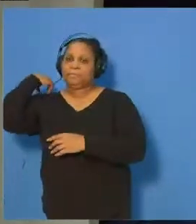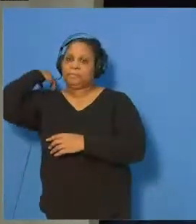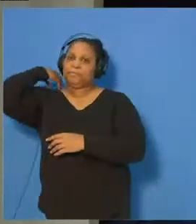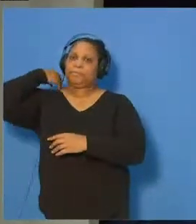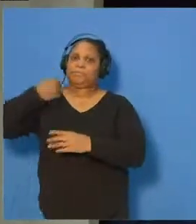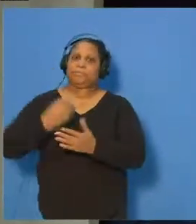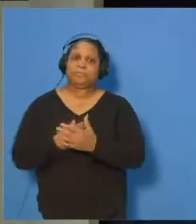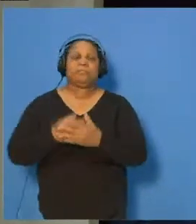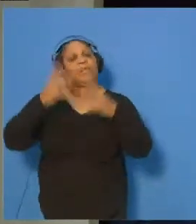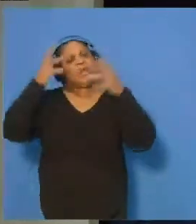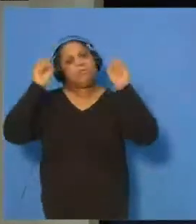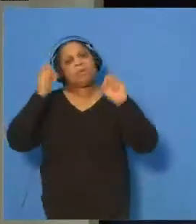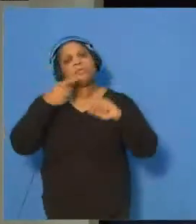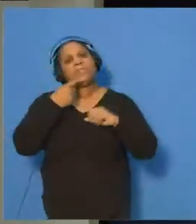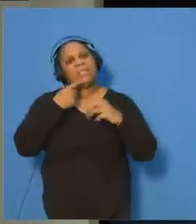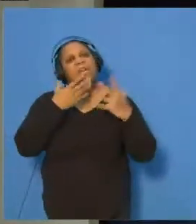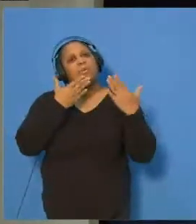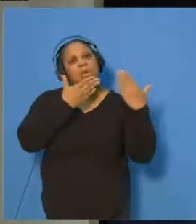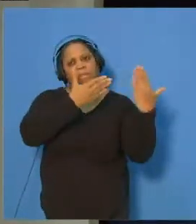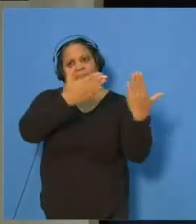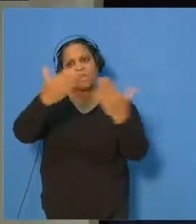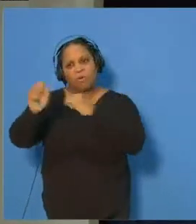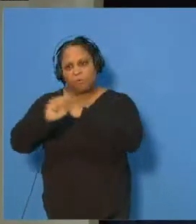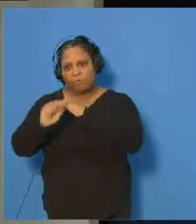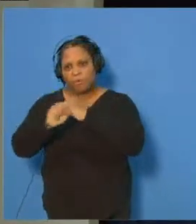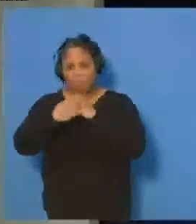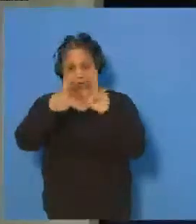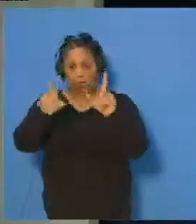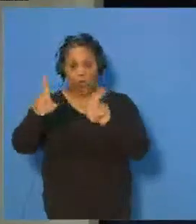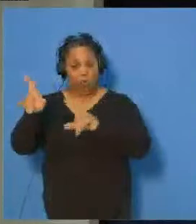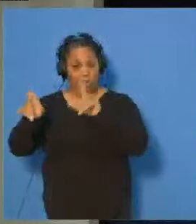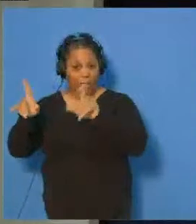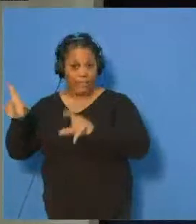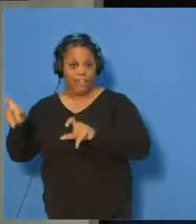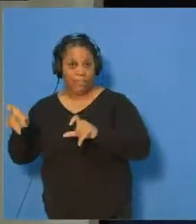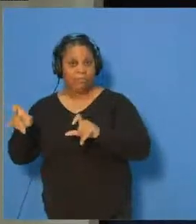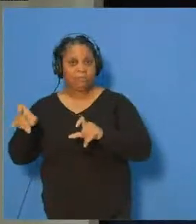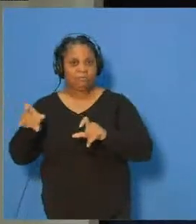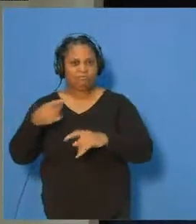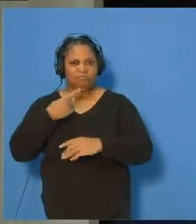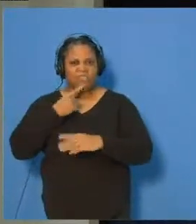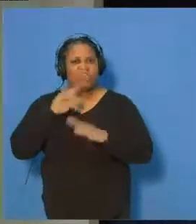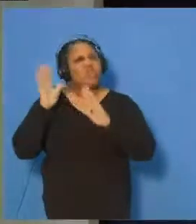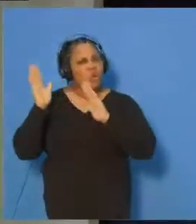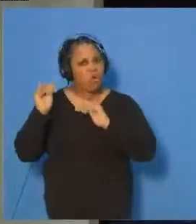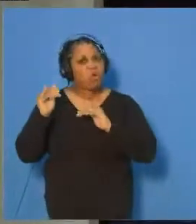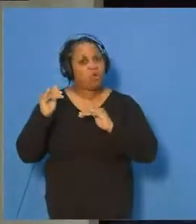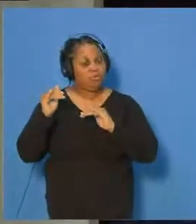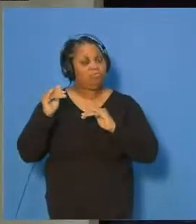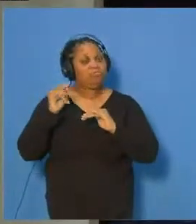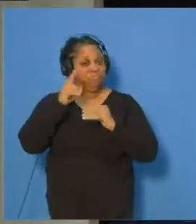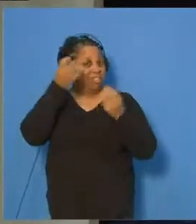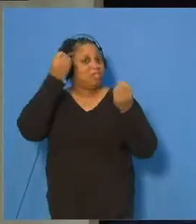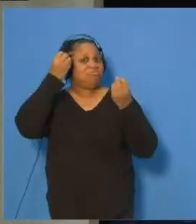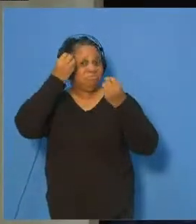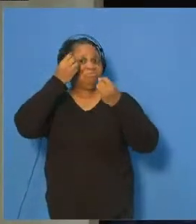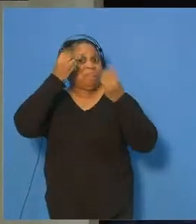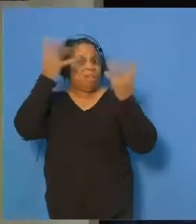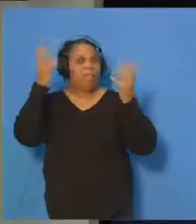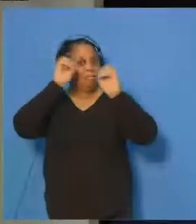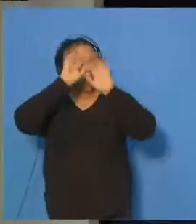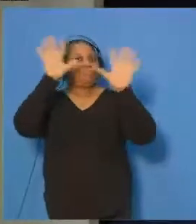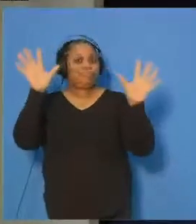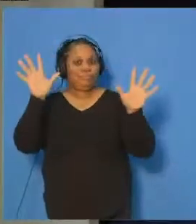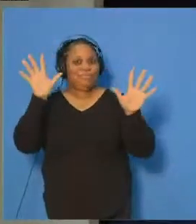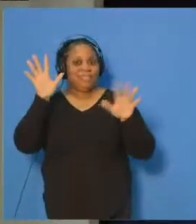Thank you. I want to thank all the members of the media for their questions today. I sincerely hope that this was enlightening. I did ask